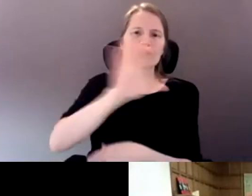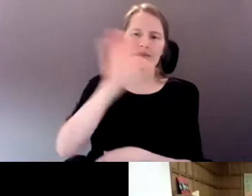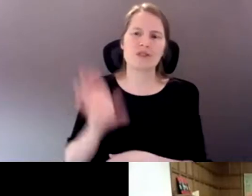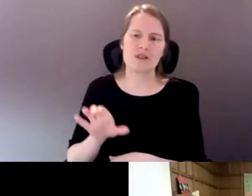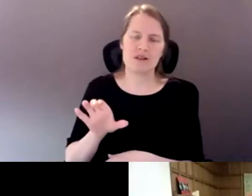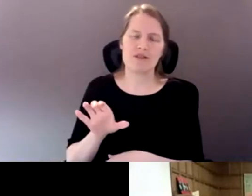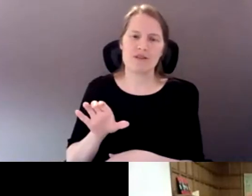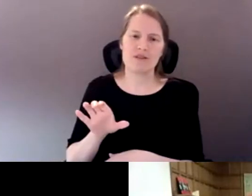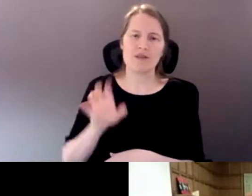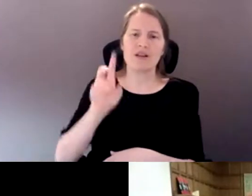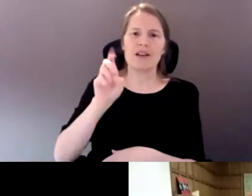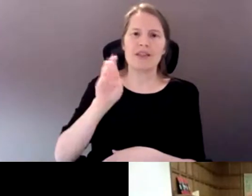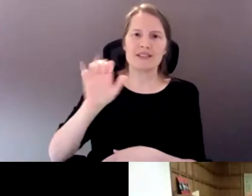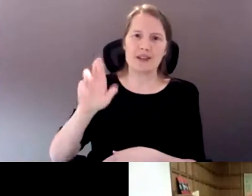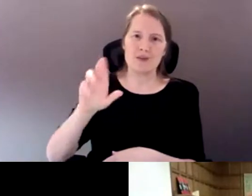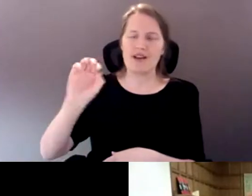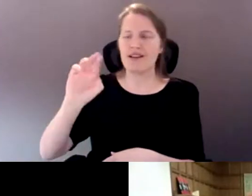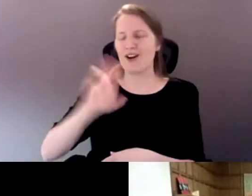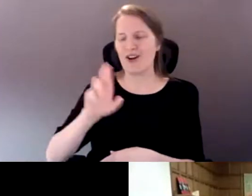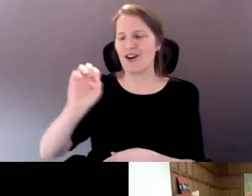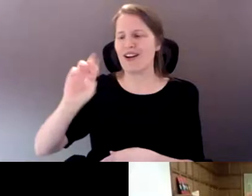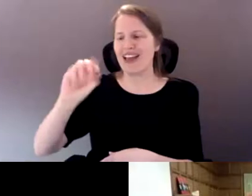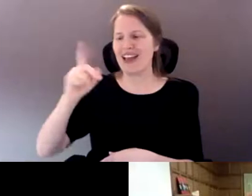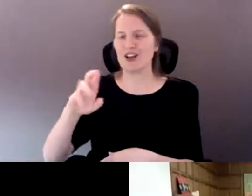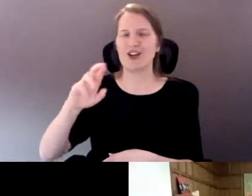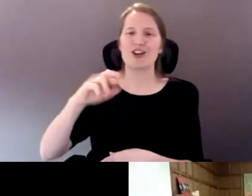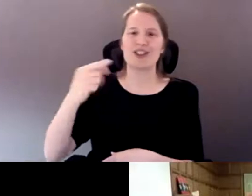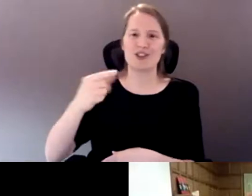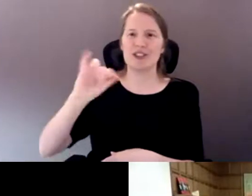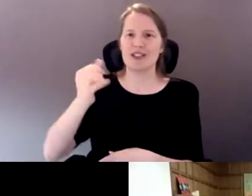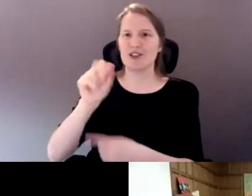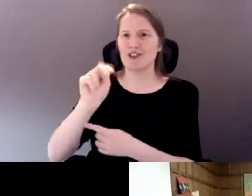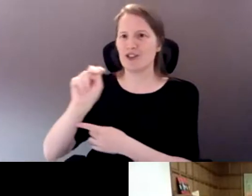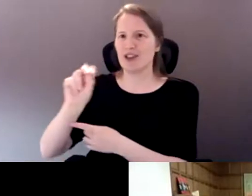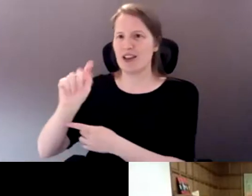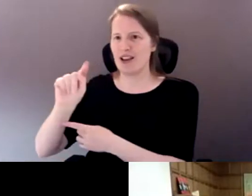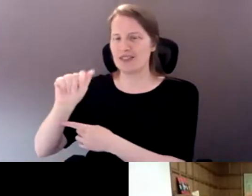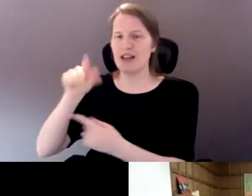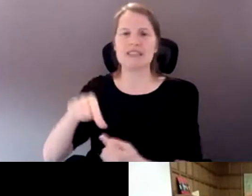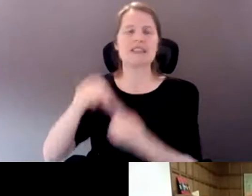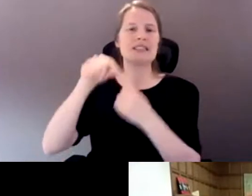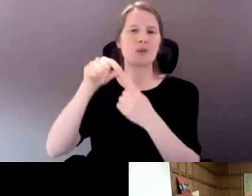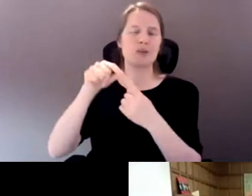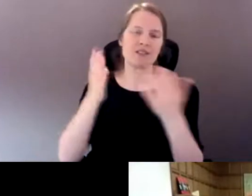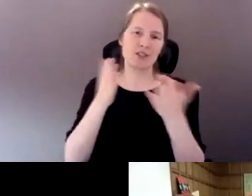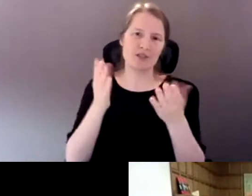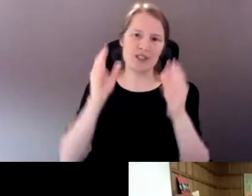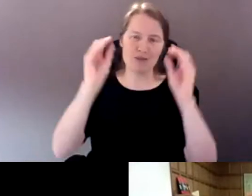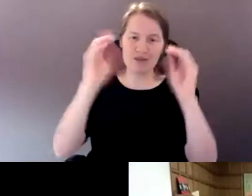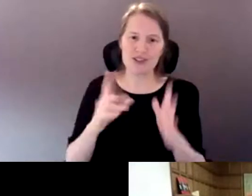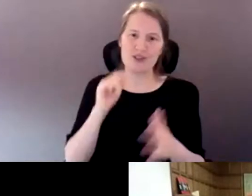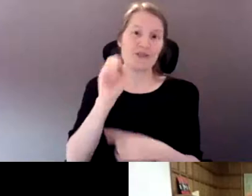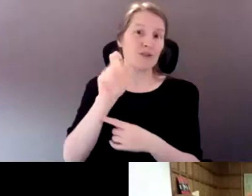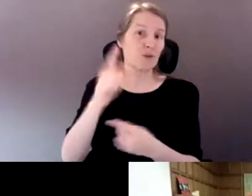He is Deborah R. and Edgar D. Giannotta Distinguished Service Professor of Social Thought. And he's one of the